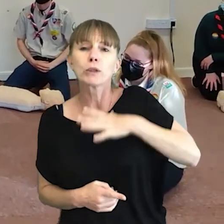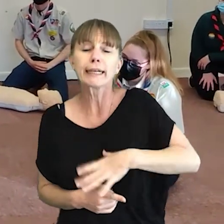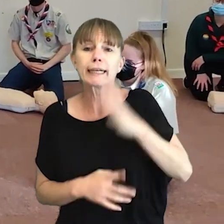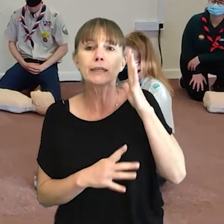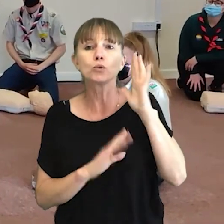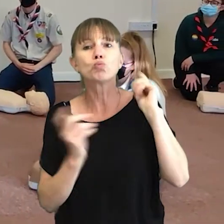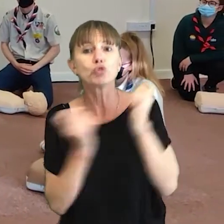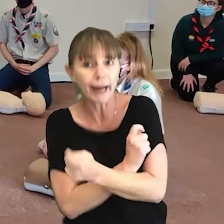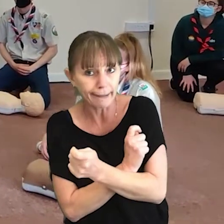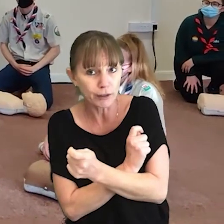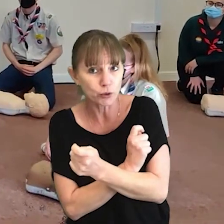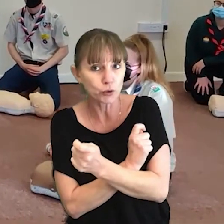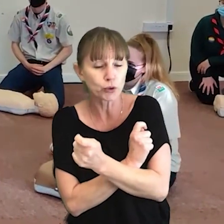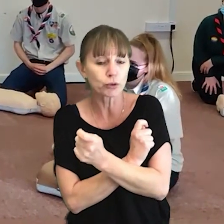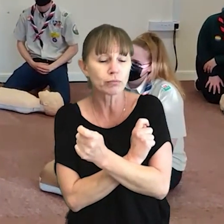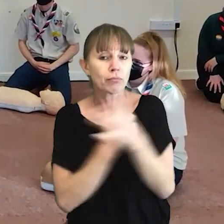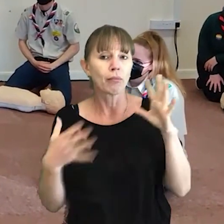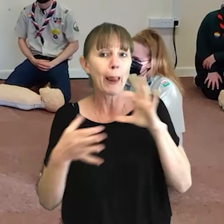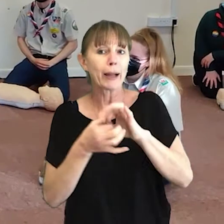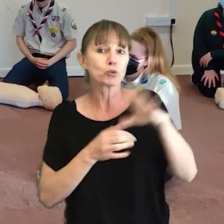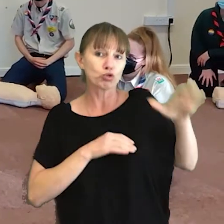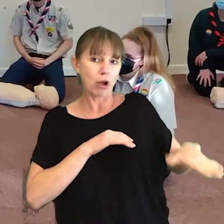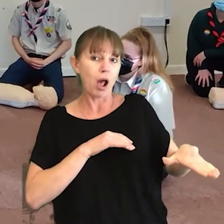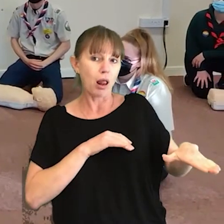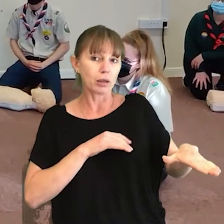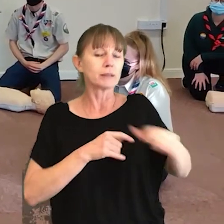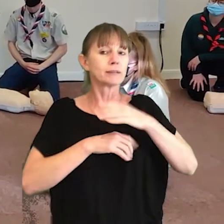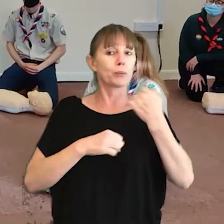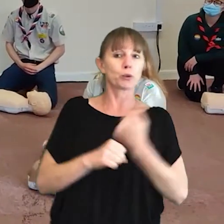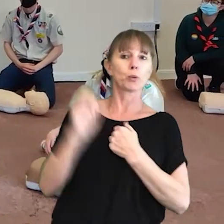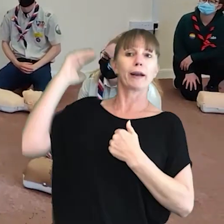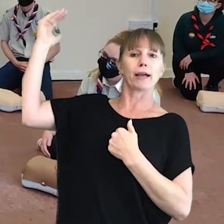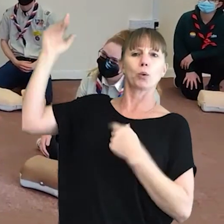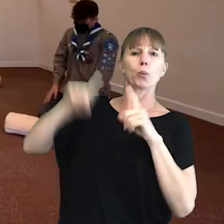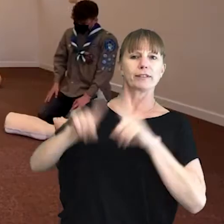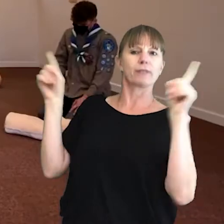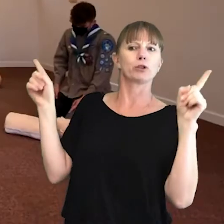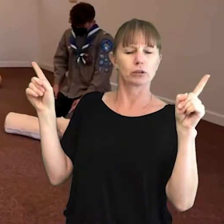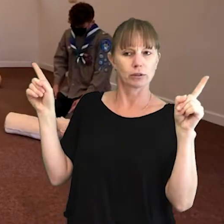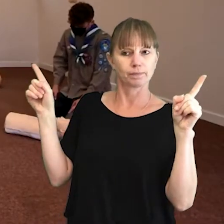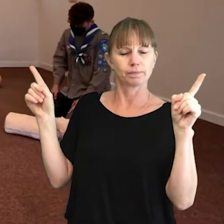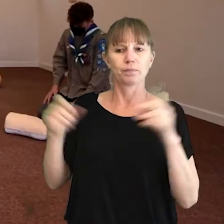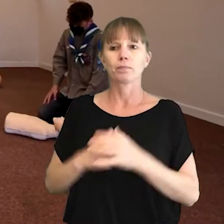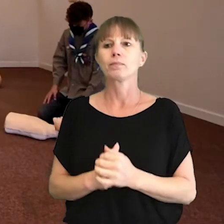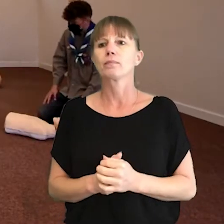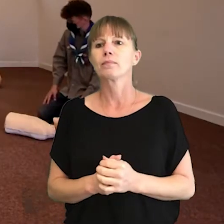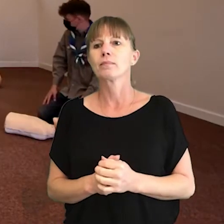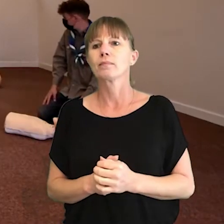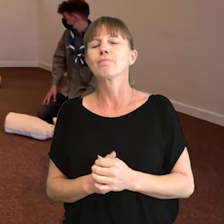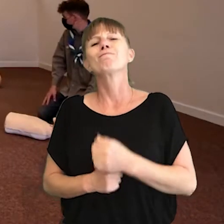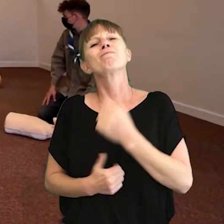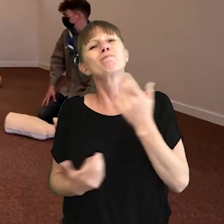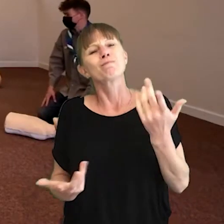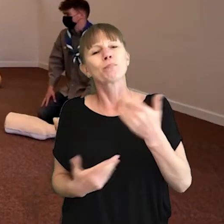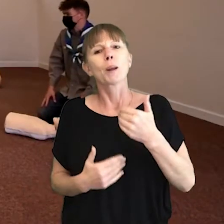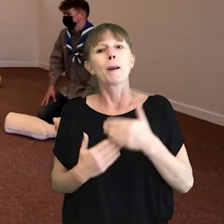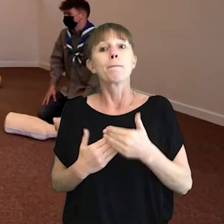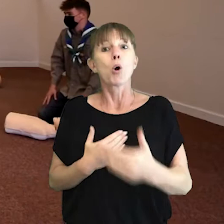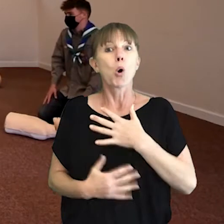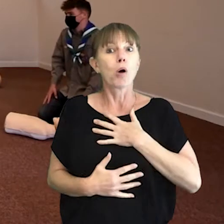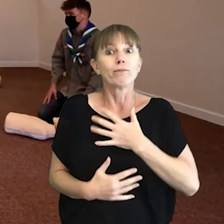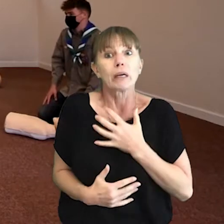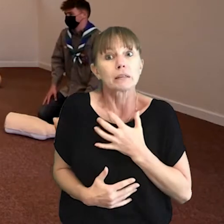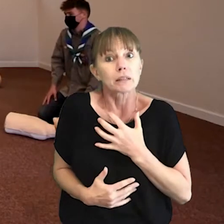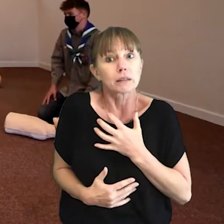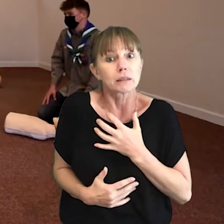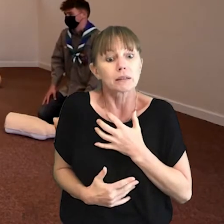to change to do with the junior that we did on an adult? They're probably going to be a lot more frightened.